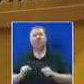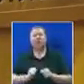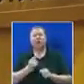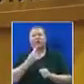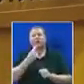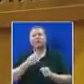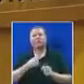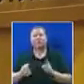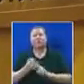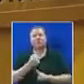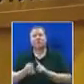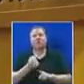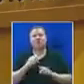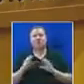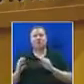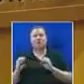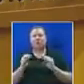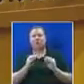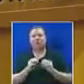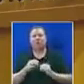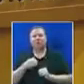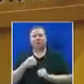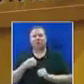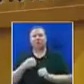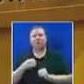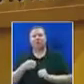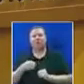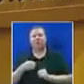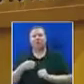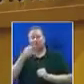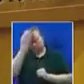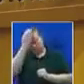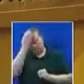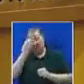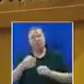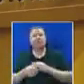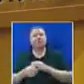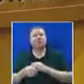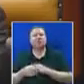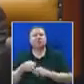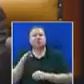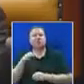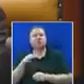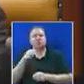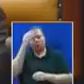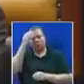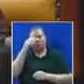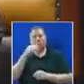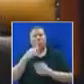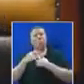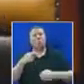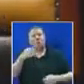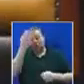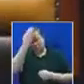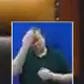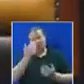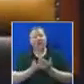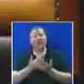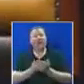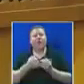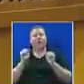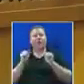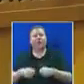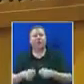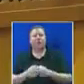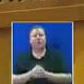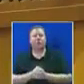point of order, point of order, order, point of order, order. President Zuma Chair, can confirm that Norma Zizi, the ex-wife Chair, of the president, of order.